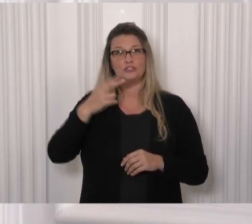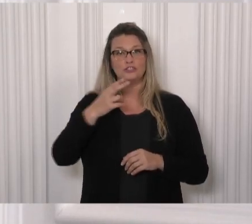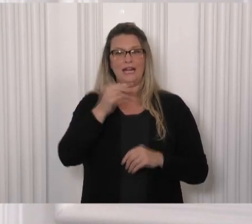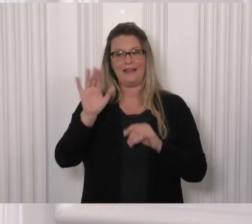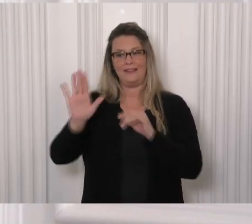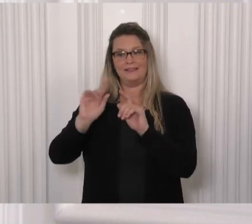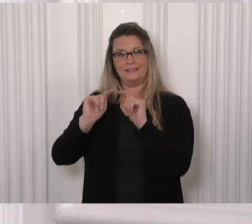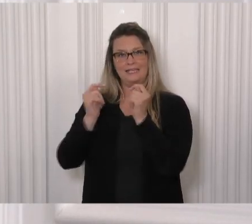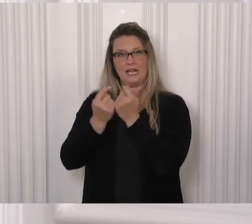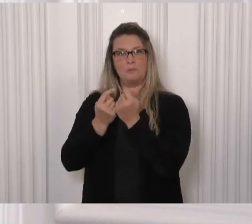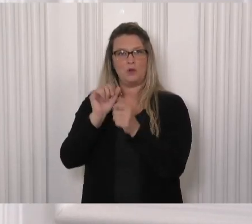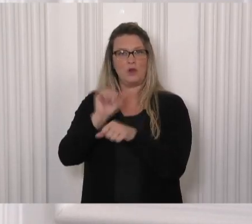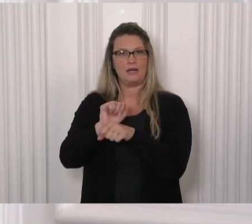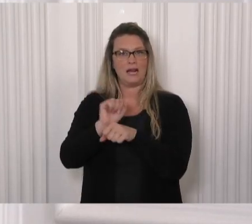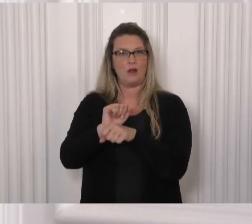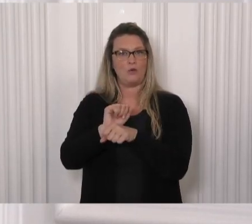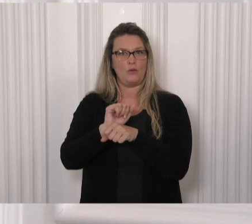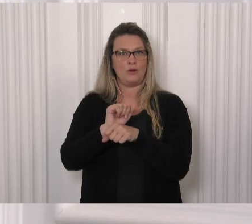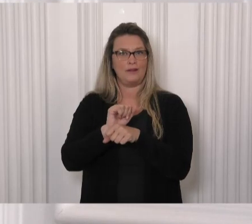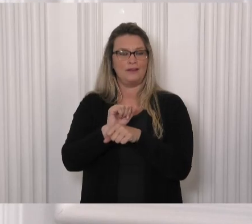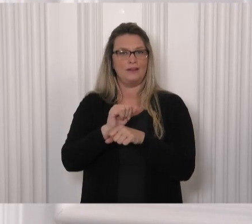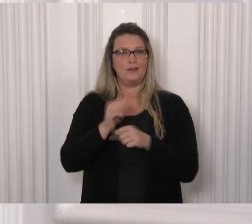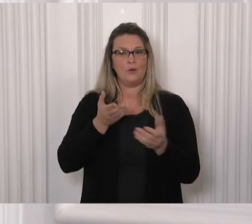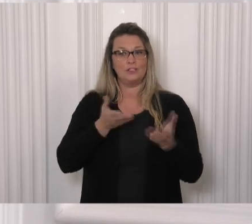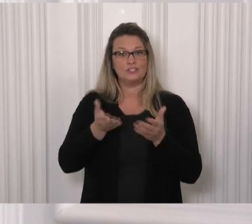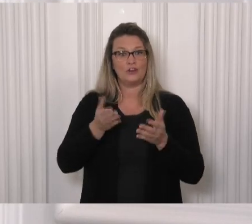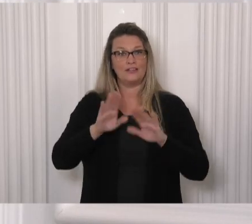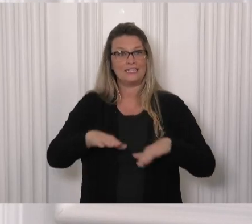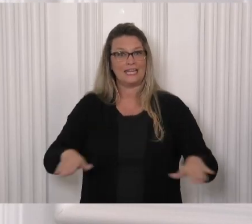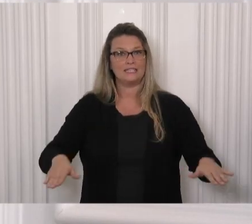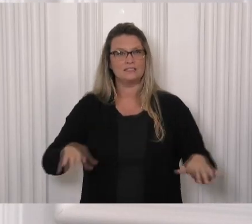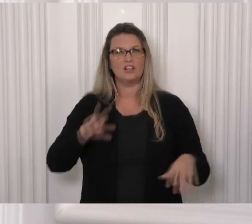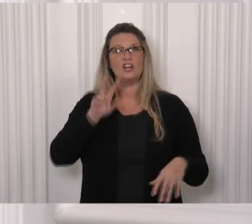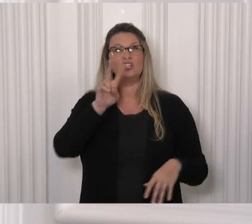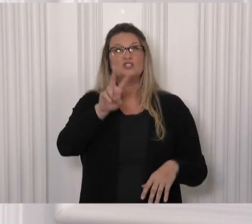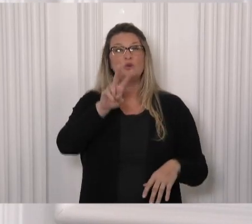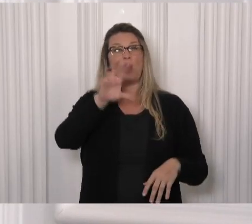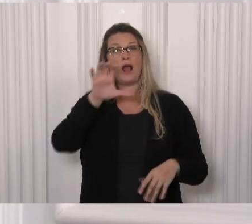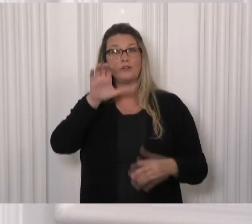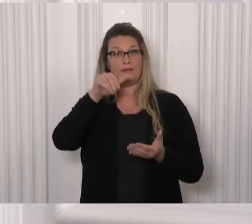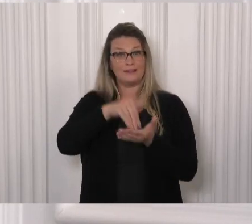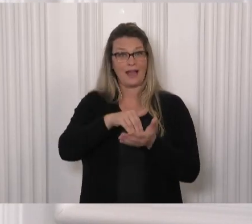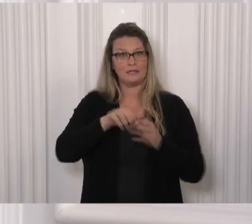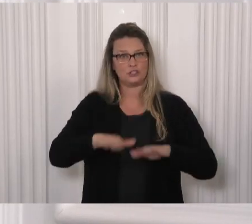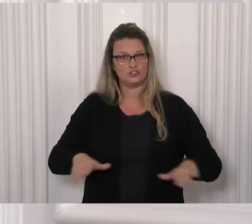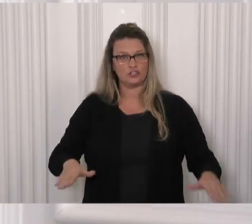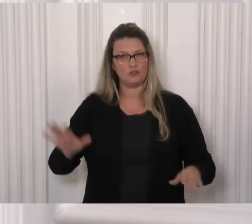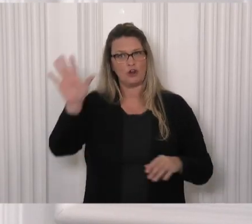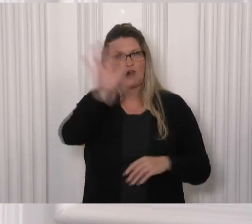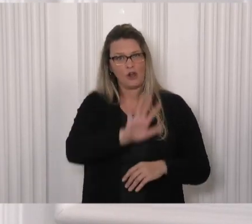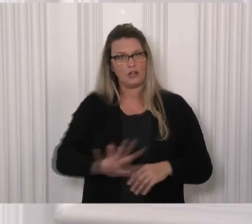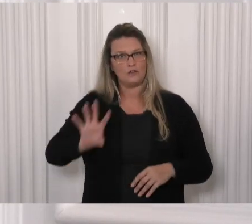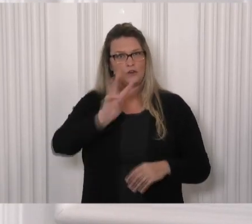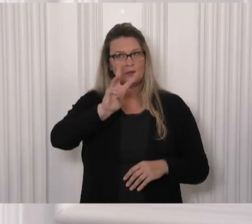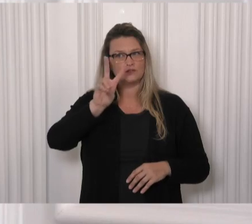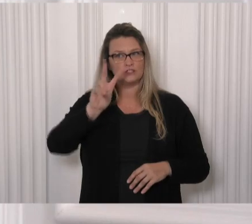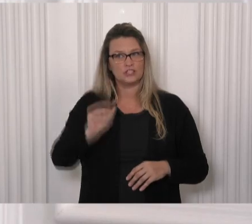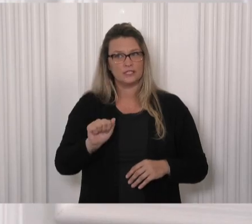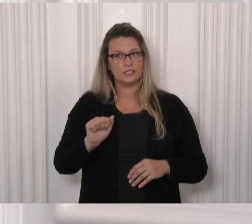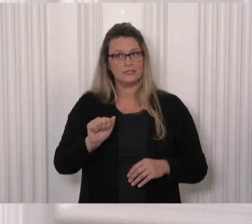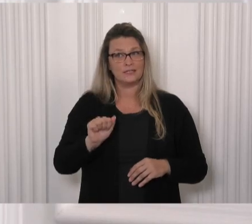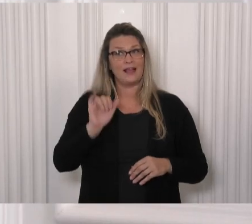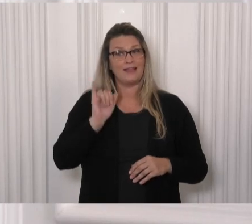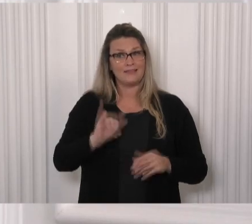is we know that we're serving it with kids. We know we're serving 200,000 children. But that to us means